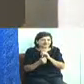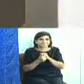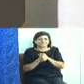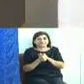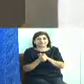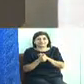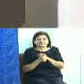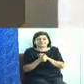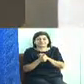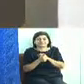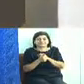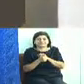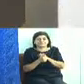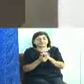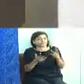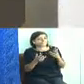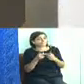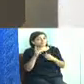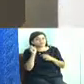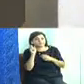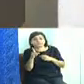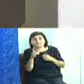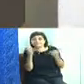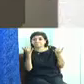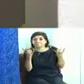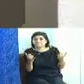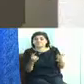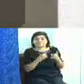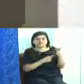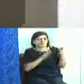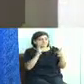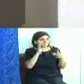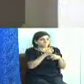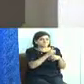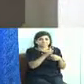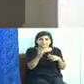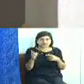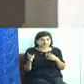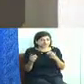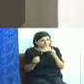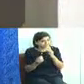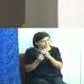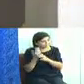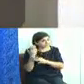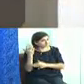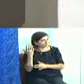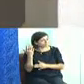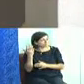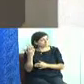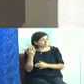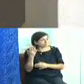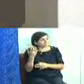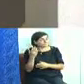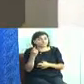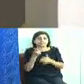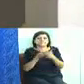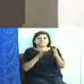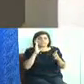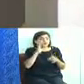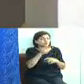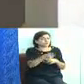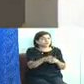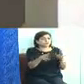place. But I want to ask you today, what will you sow? What will you